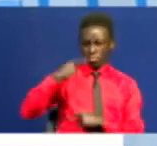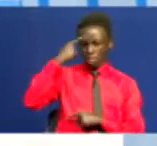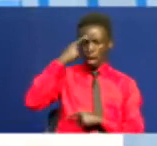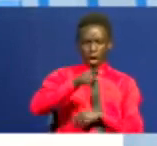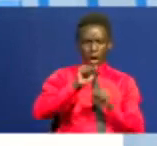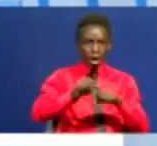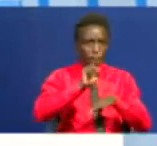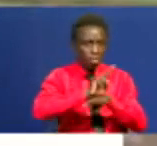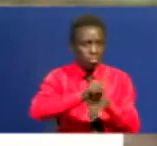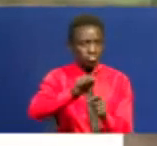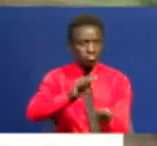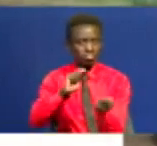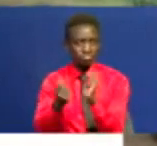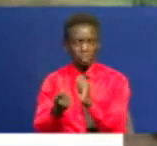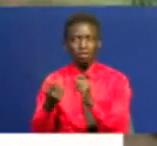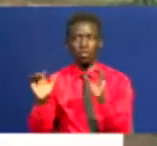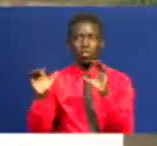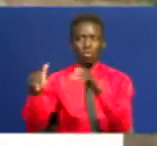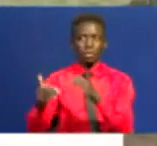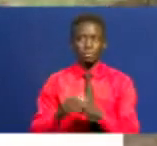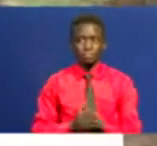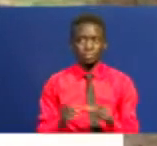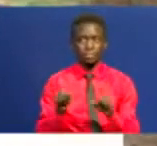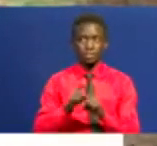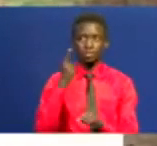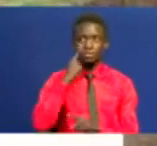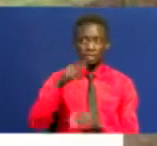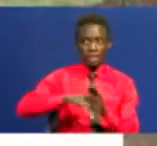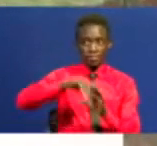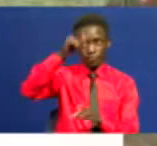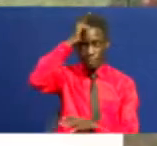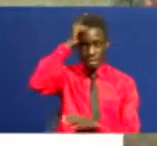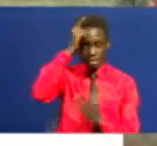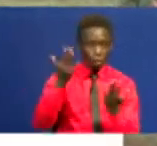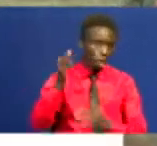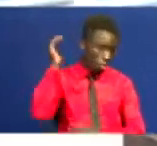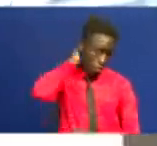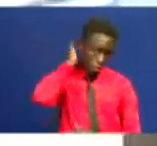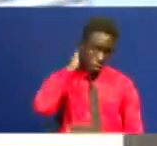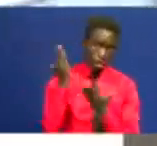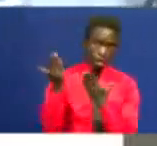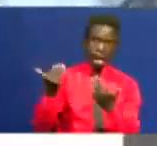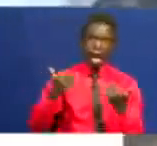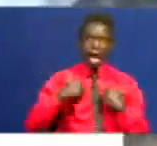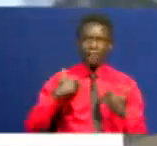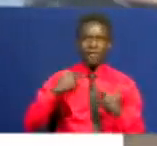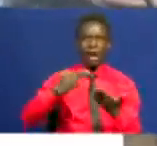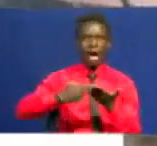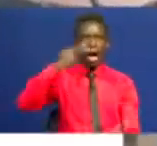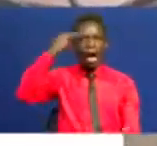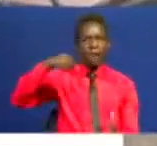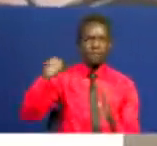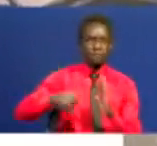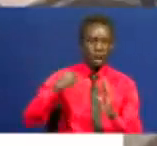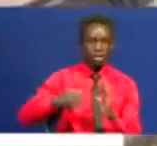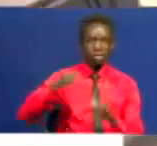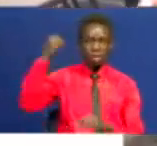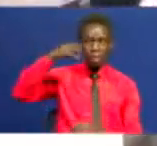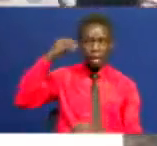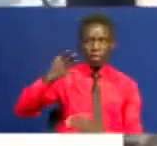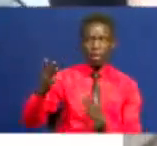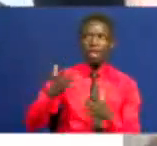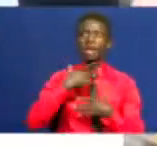the community? At Mihute Village in Murang’a County lies a hybrid power station unlike any